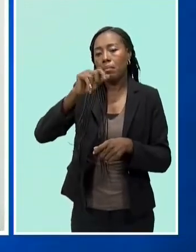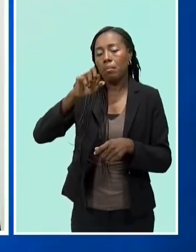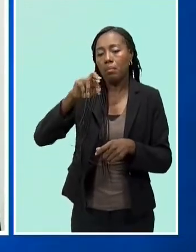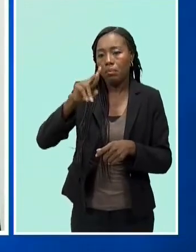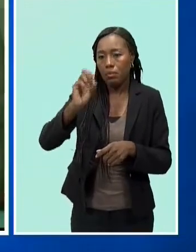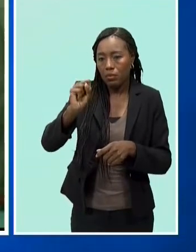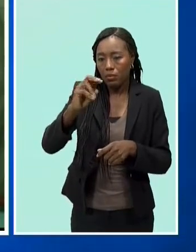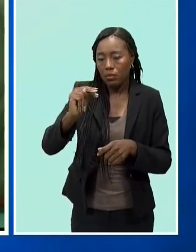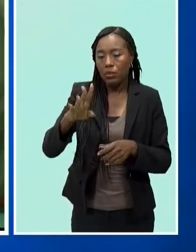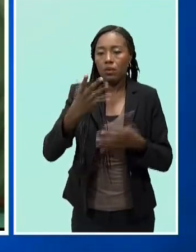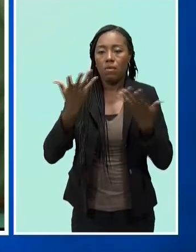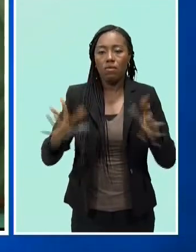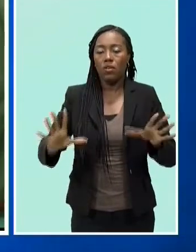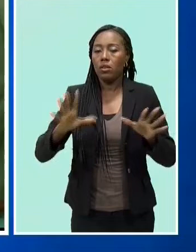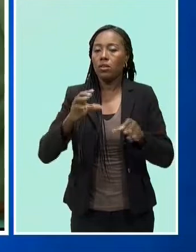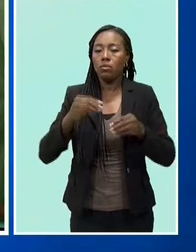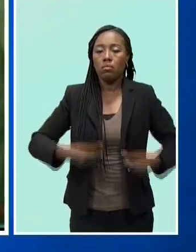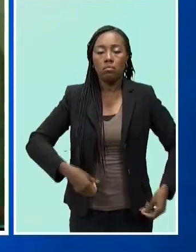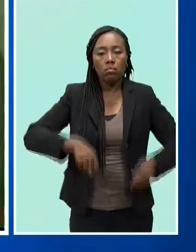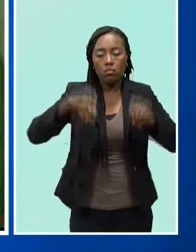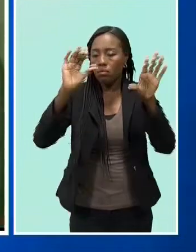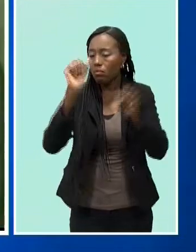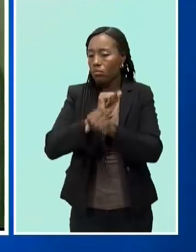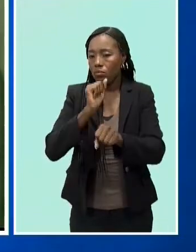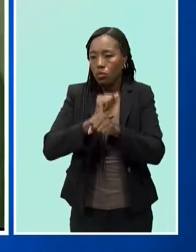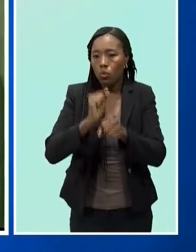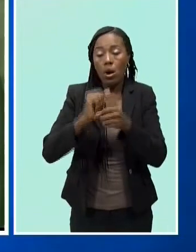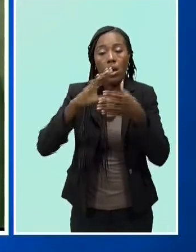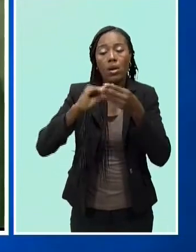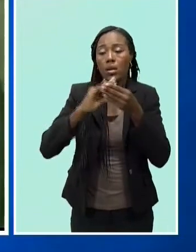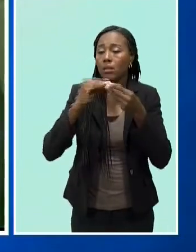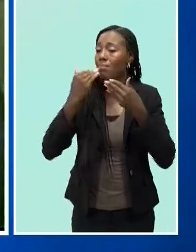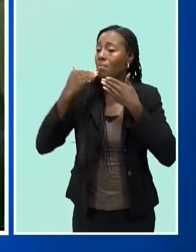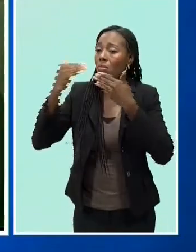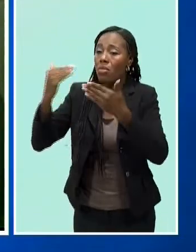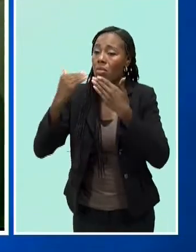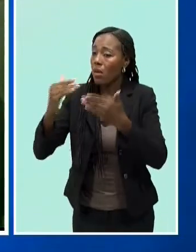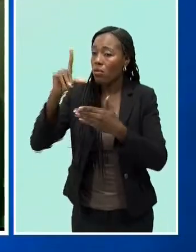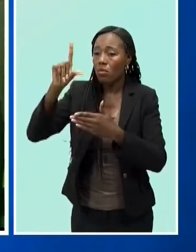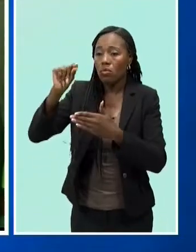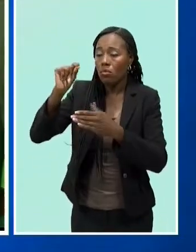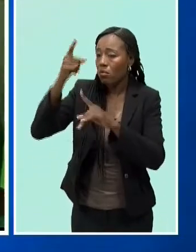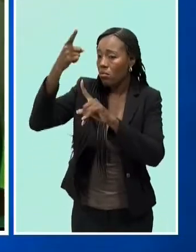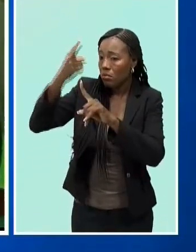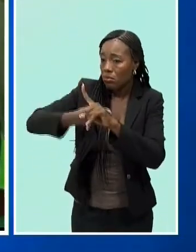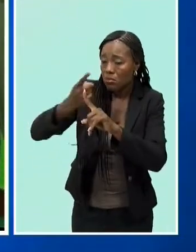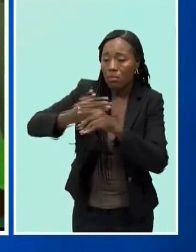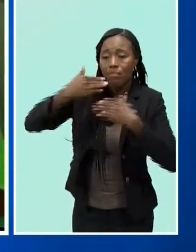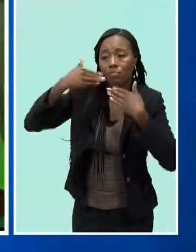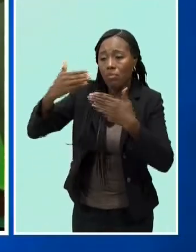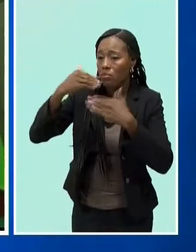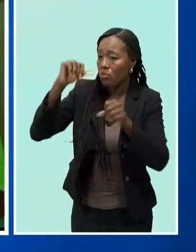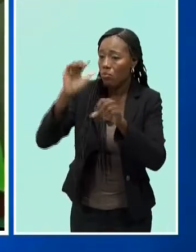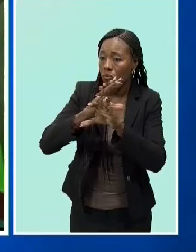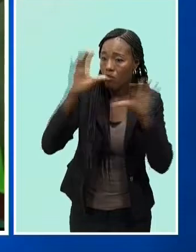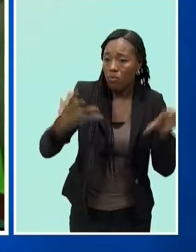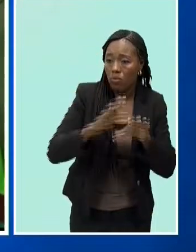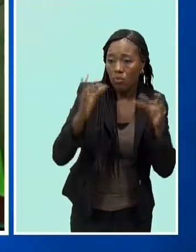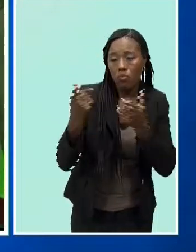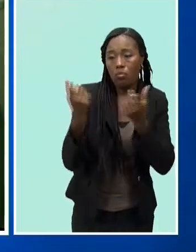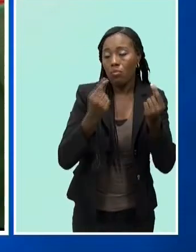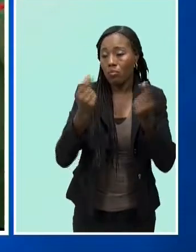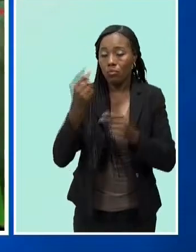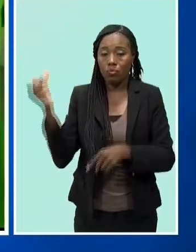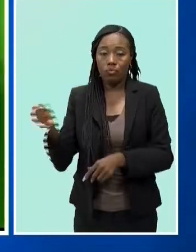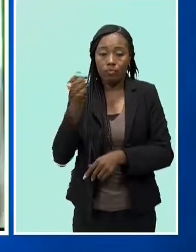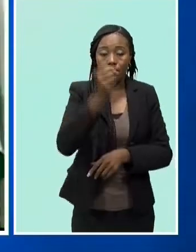The President thanked Justice Patterson for his service over the past 20 months. Justice Patterson was appointed as GECOM